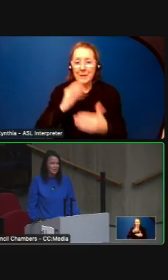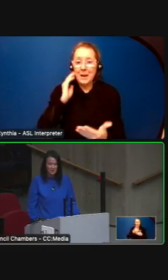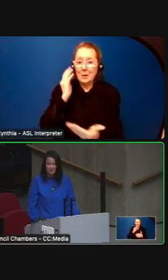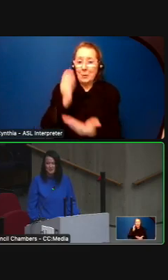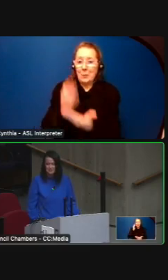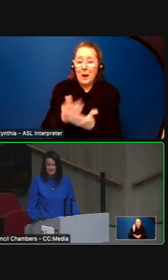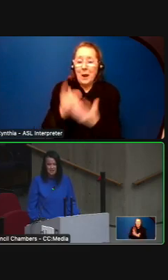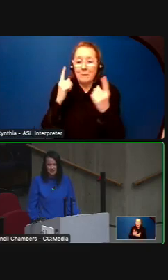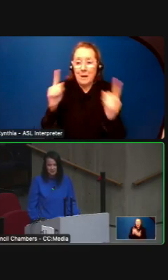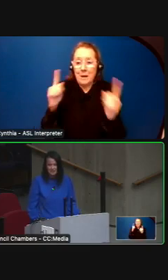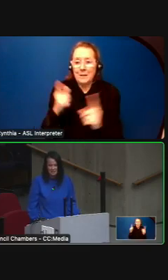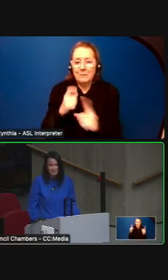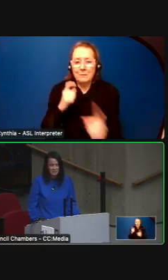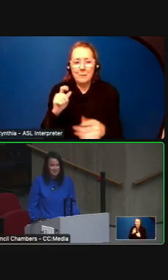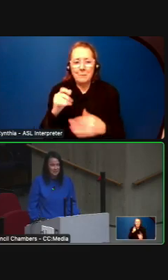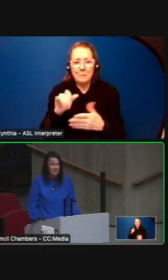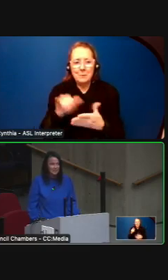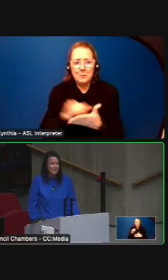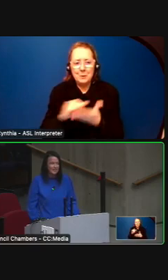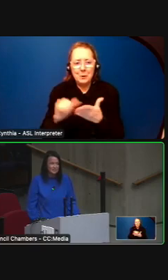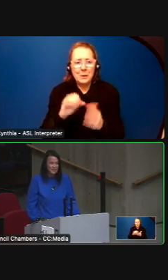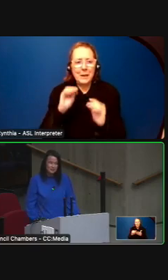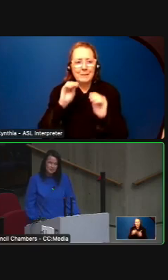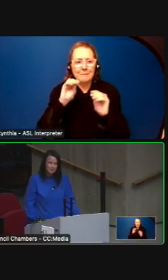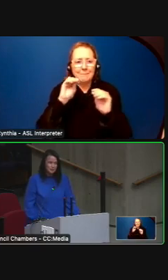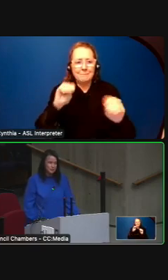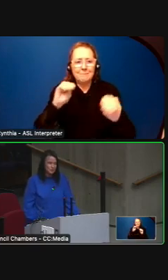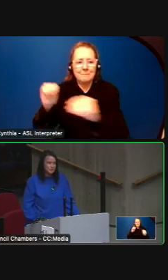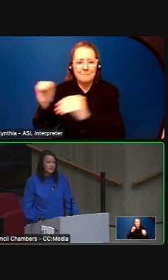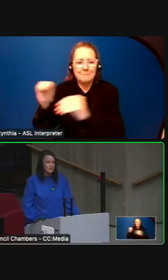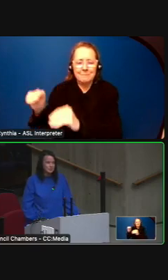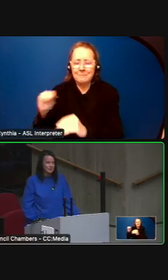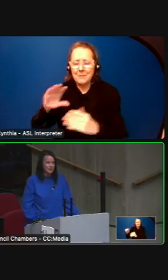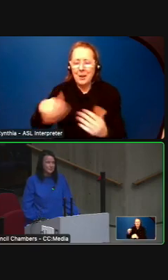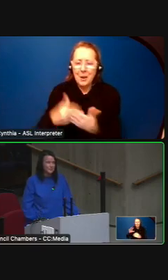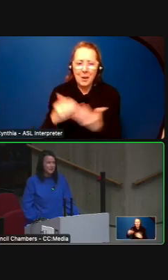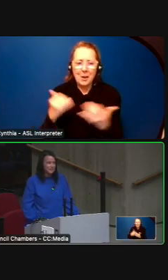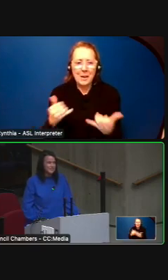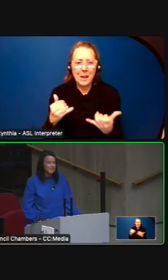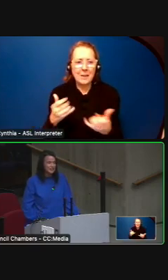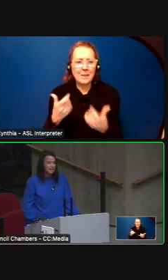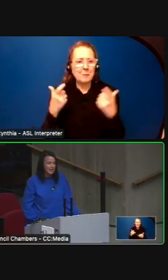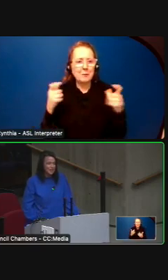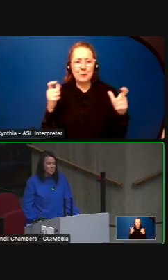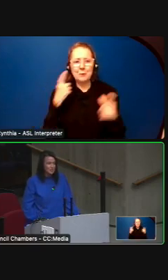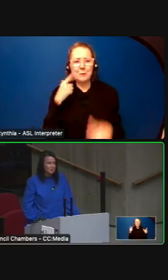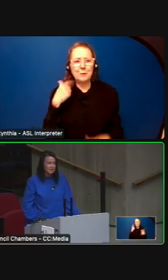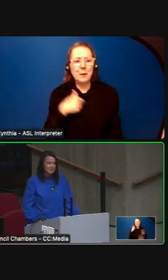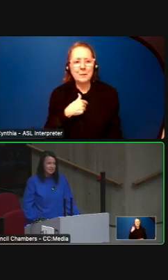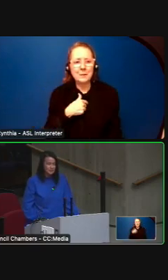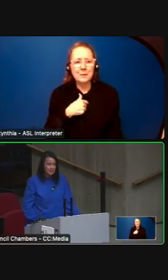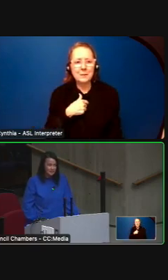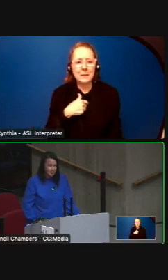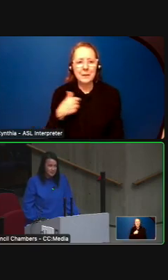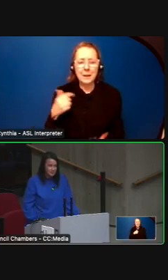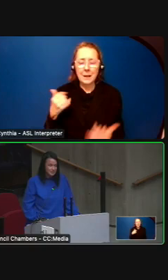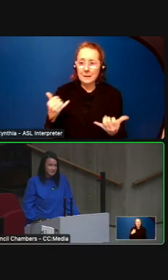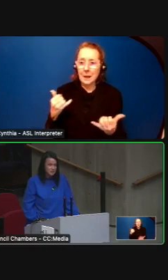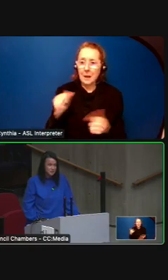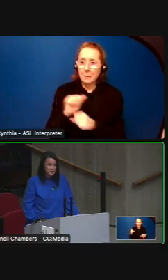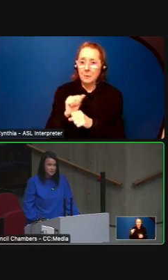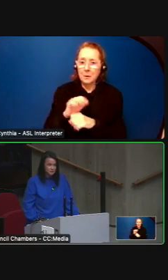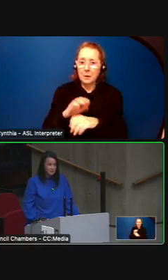they are all installed now. So that was a huge hurdle to overcome for us. We're presently working on the